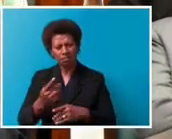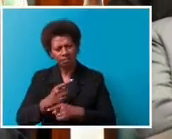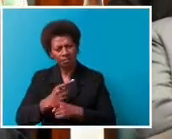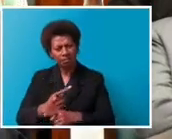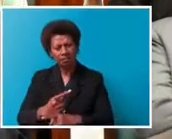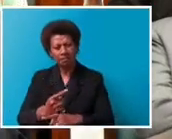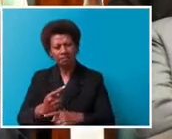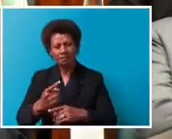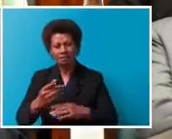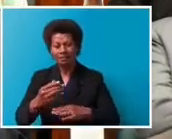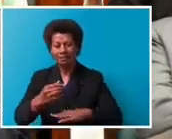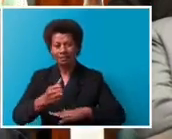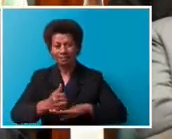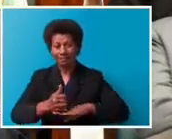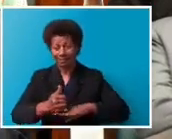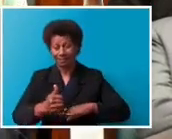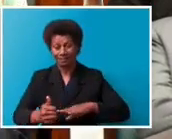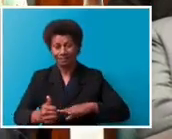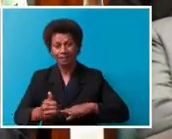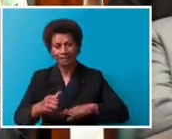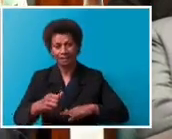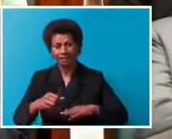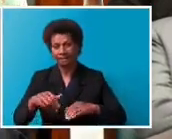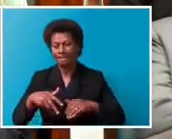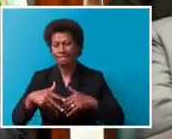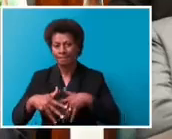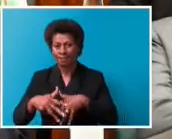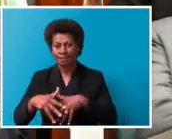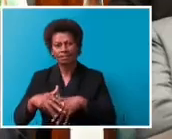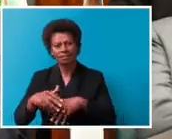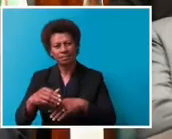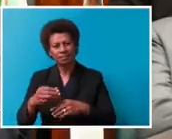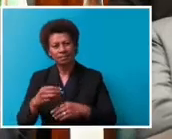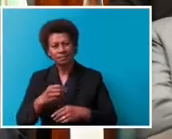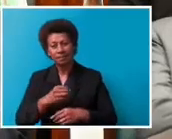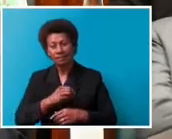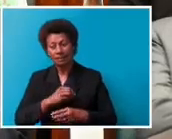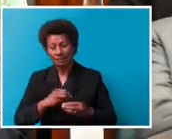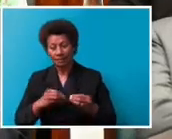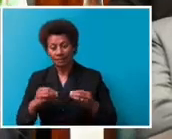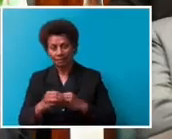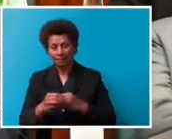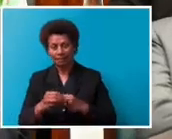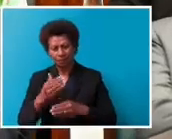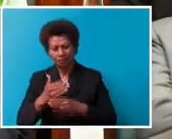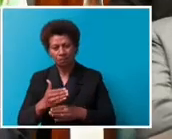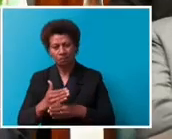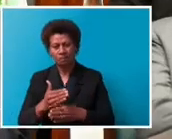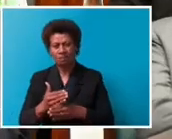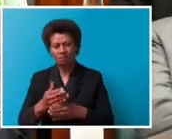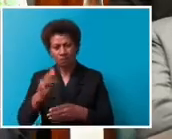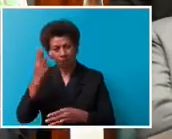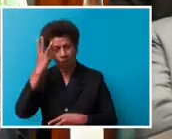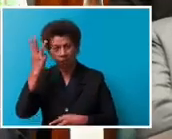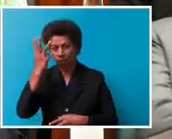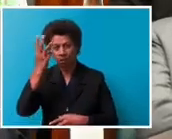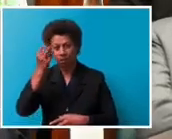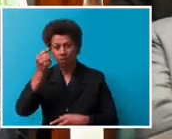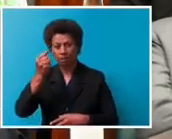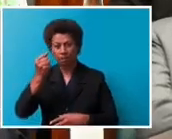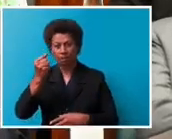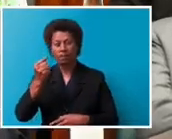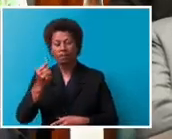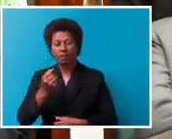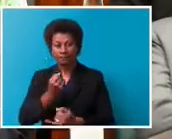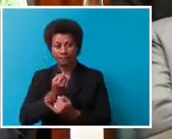service. We have no doubt that he is enriching the high office of President with the same wisdom, integrity and